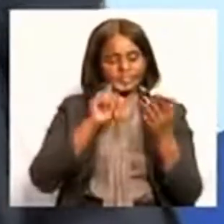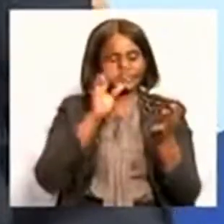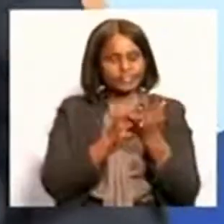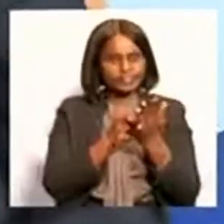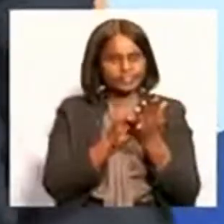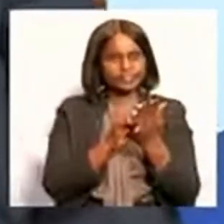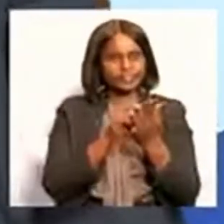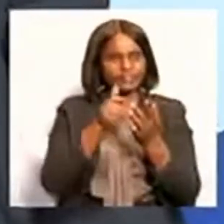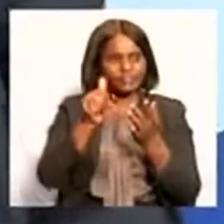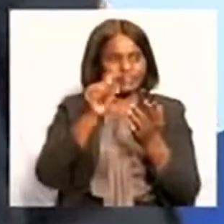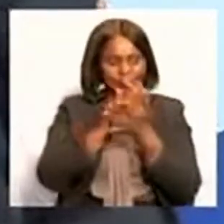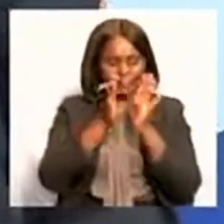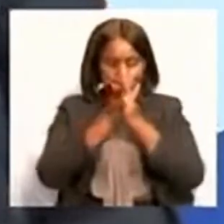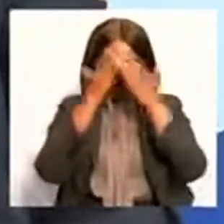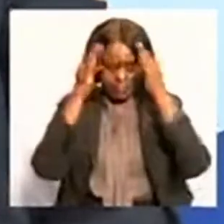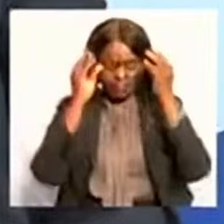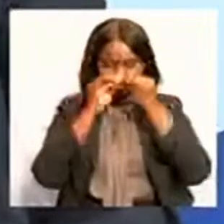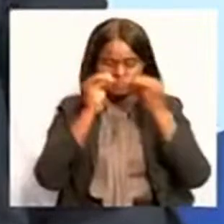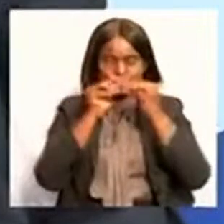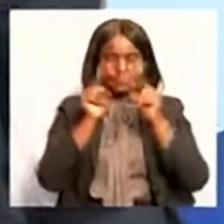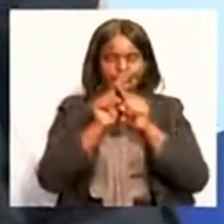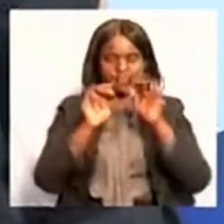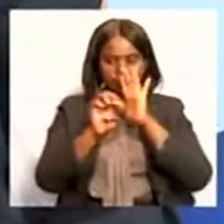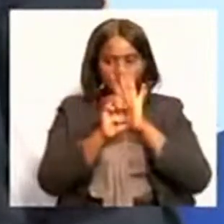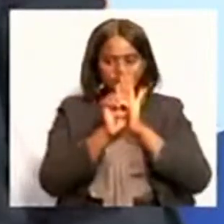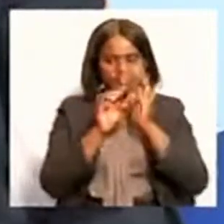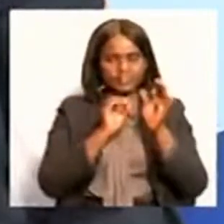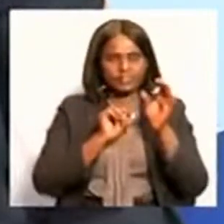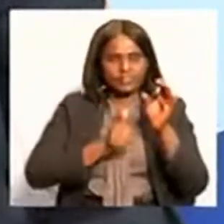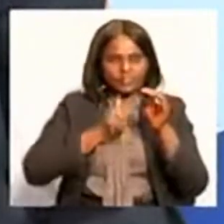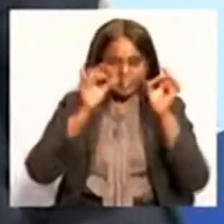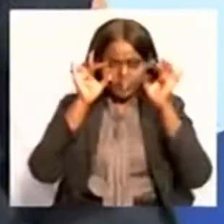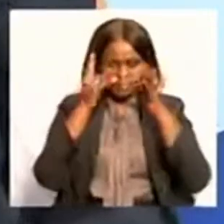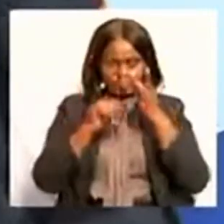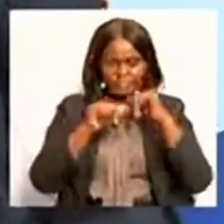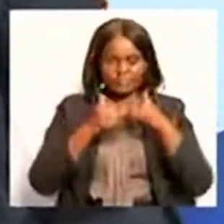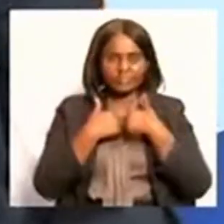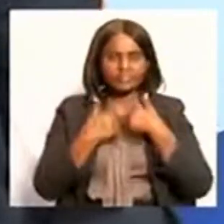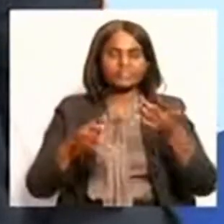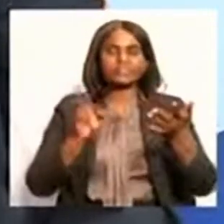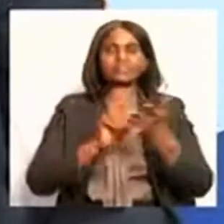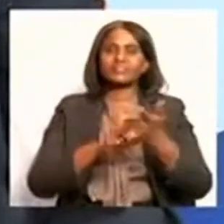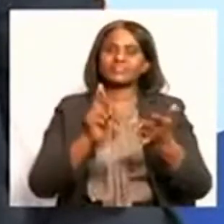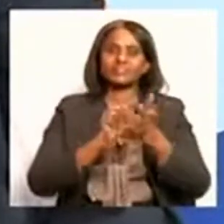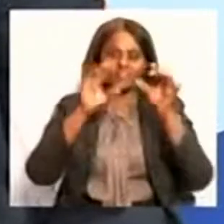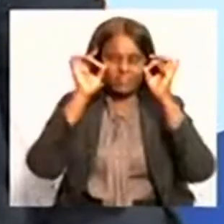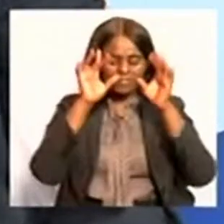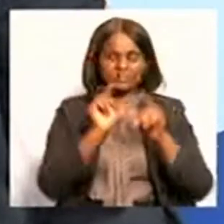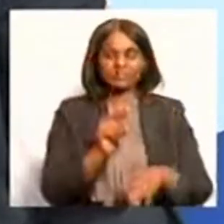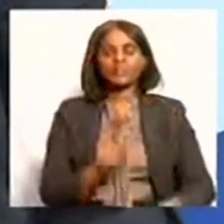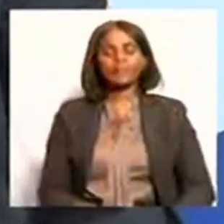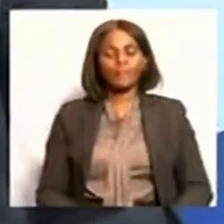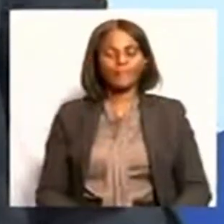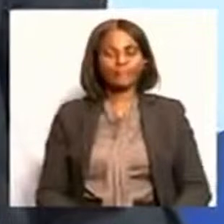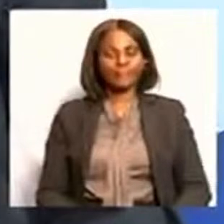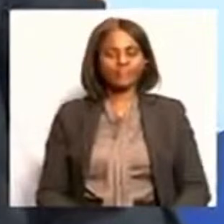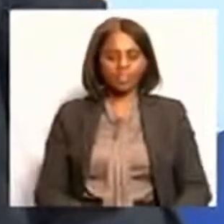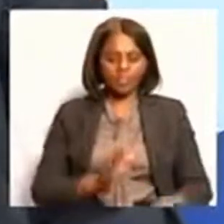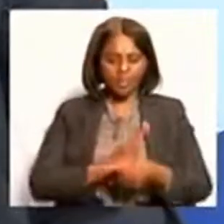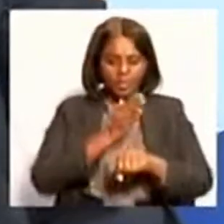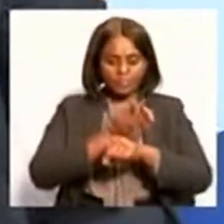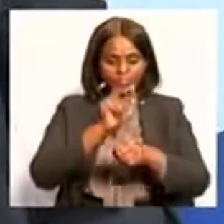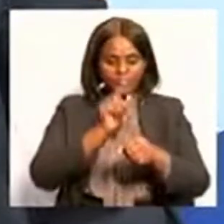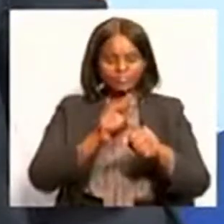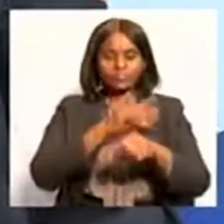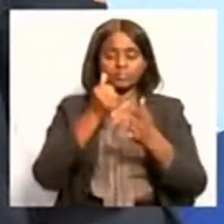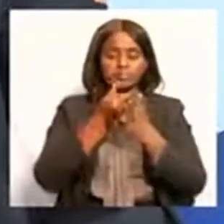You realize that an institution like ours, one of the major risks that we face is reputation risk. So once our reputation